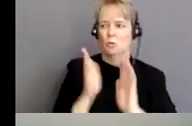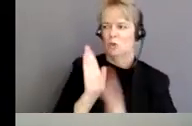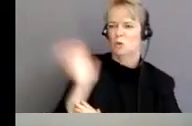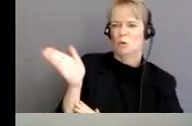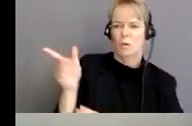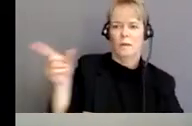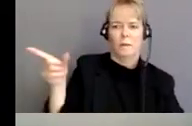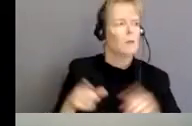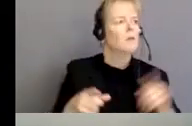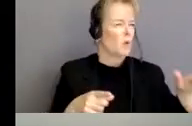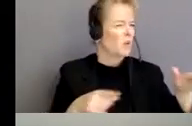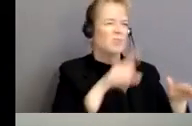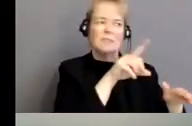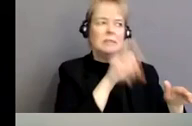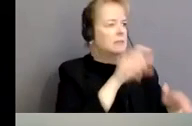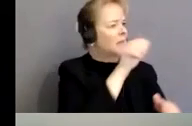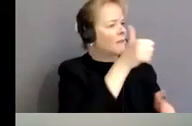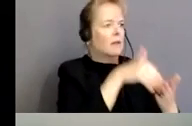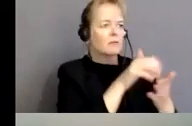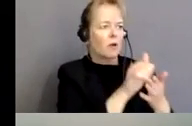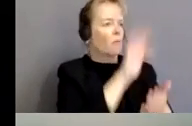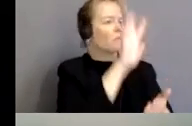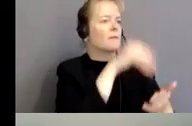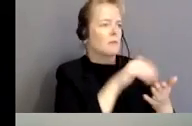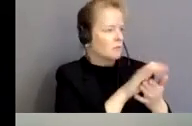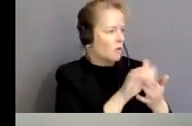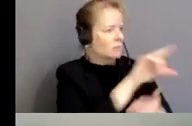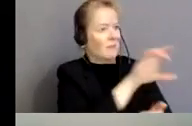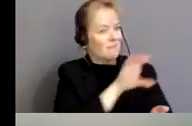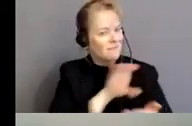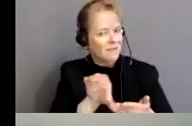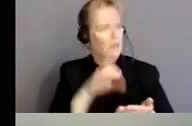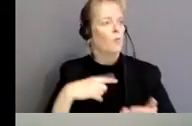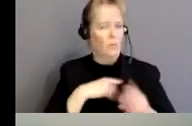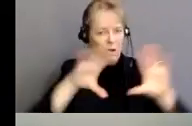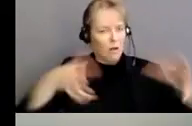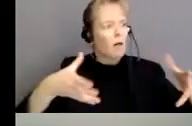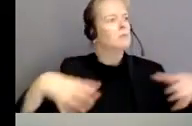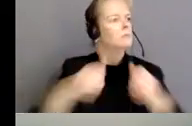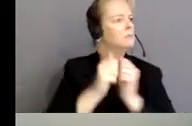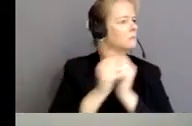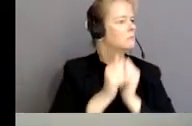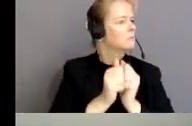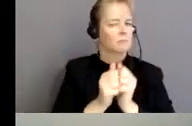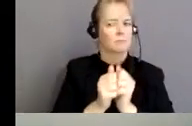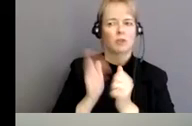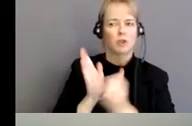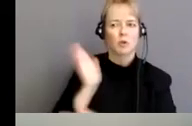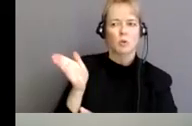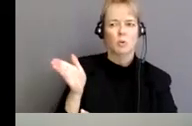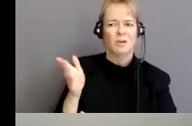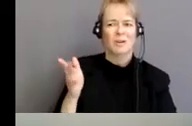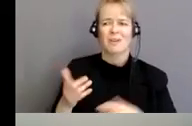lawsuit. So we need $10,000 from you, or we need $5,000 from you, or something like that. And they just essentially are coming back to the well,